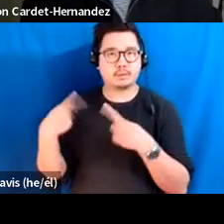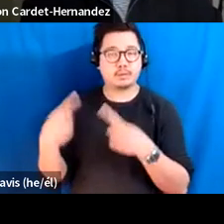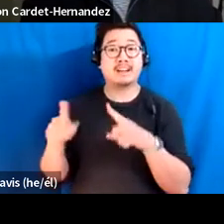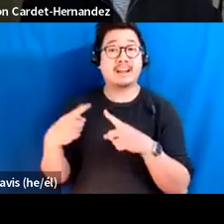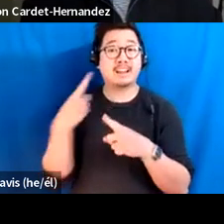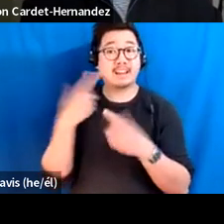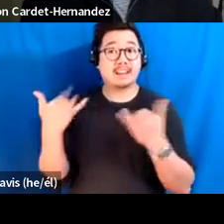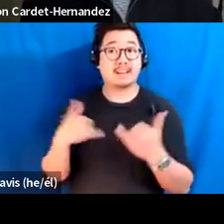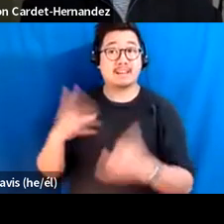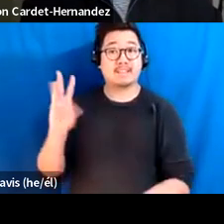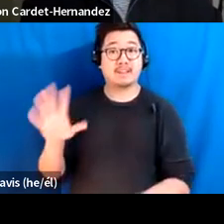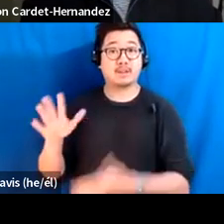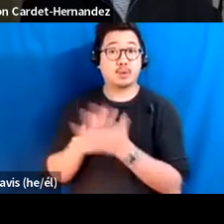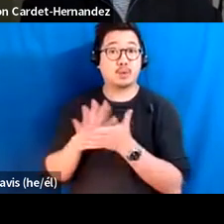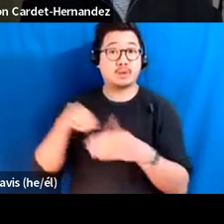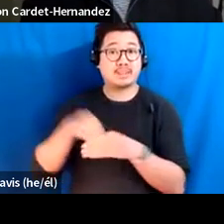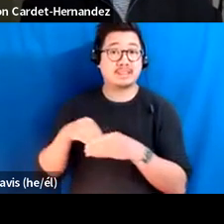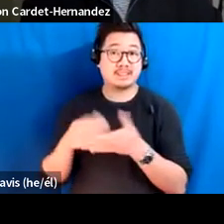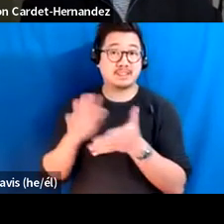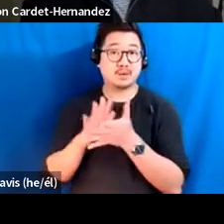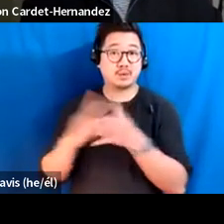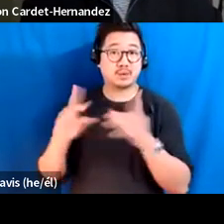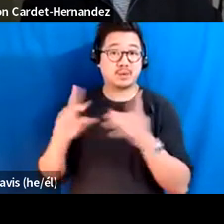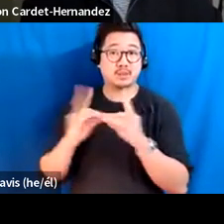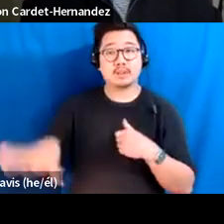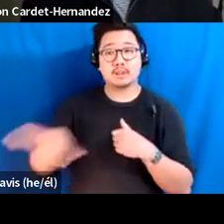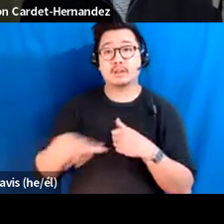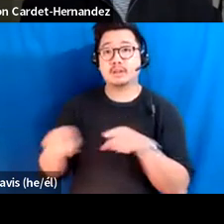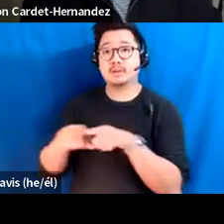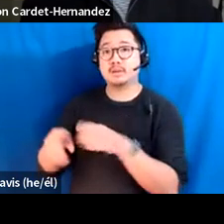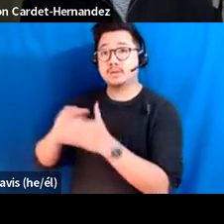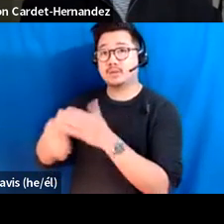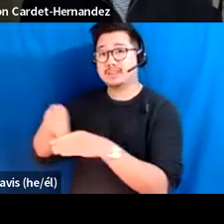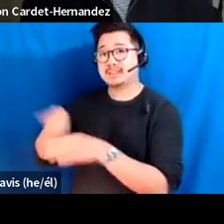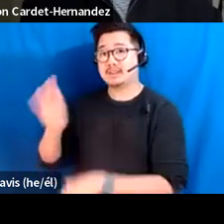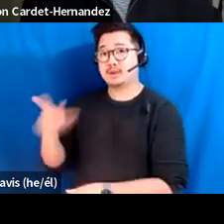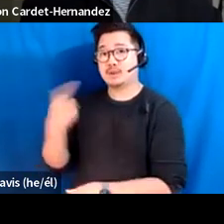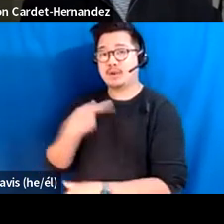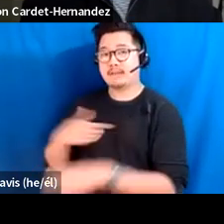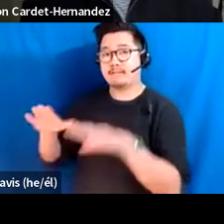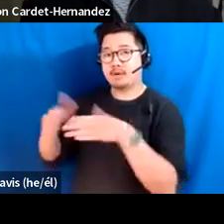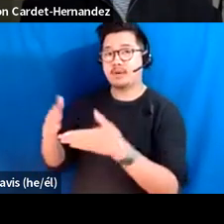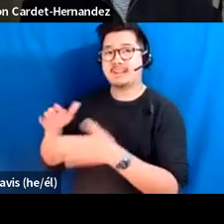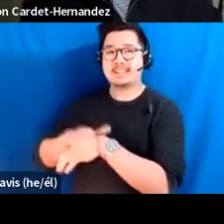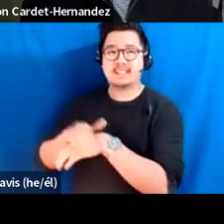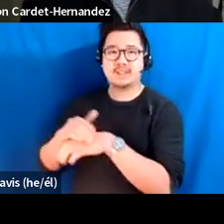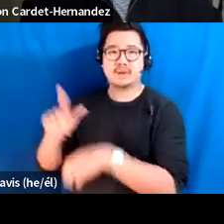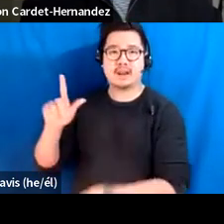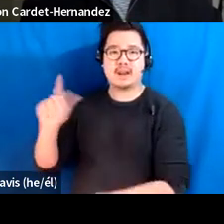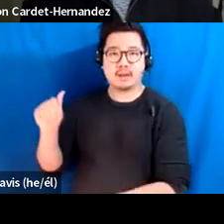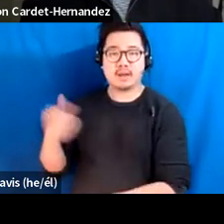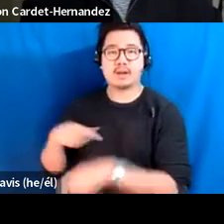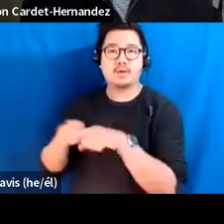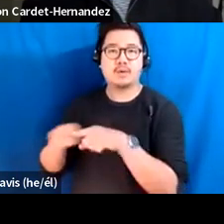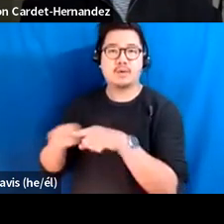65 schools across the system so thousands of students in february will focus on english language arts complex texts at the core of